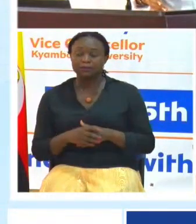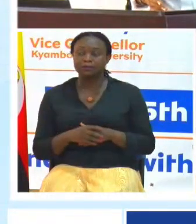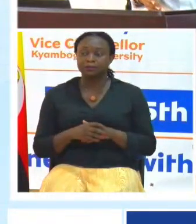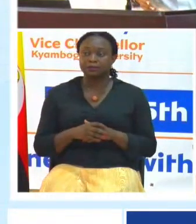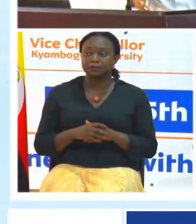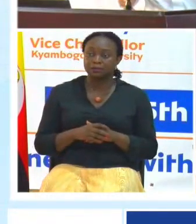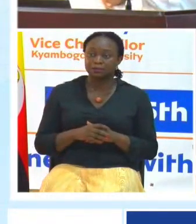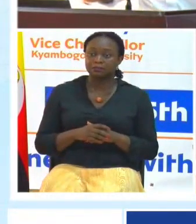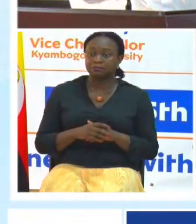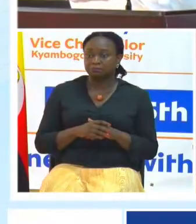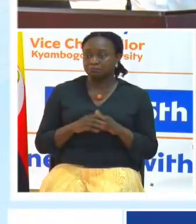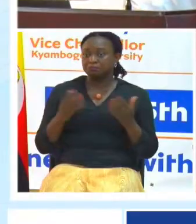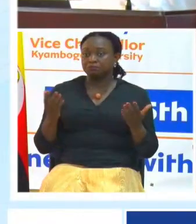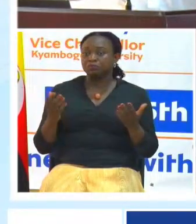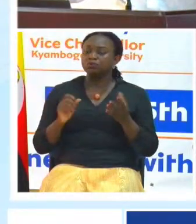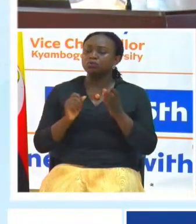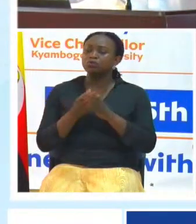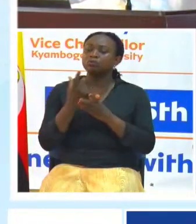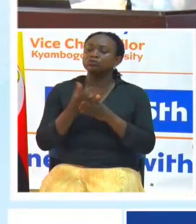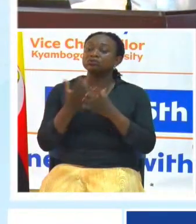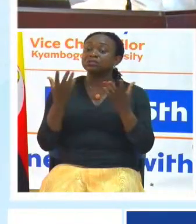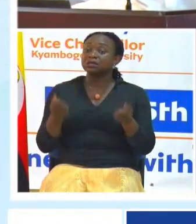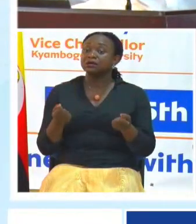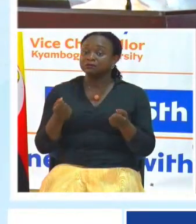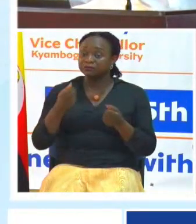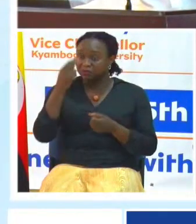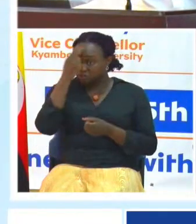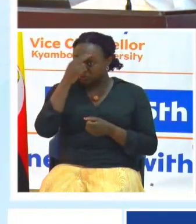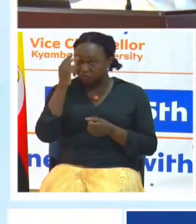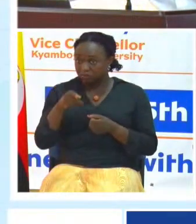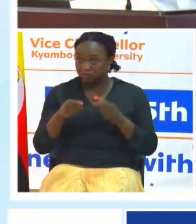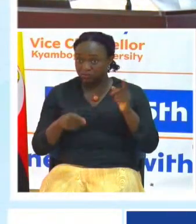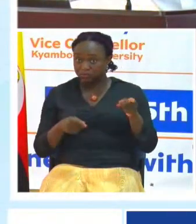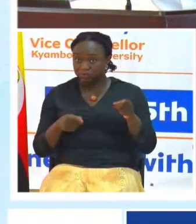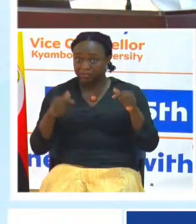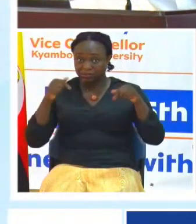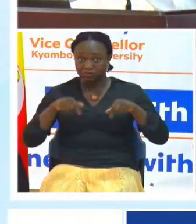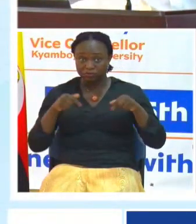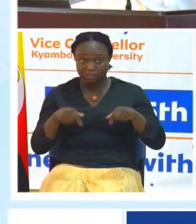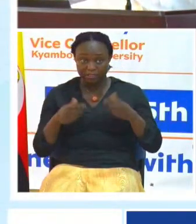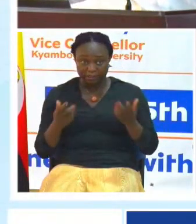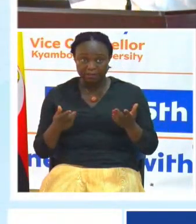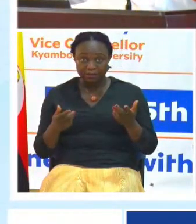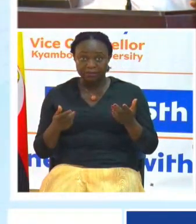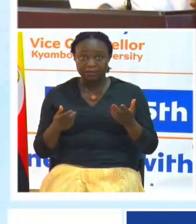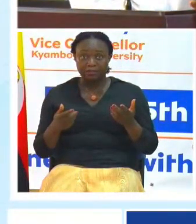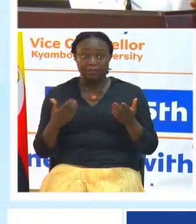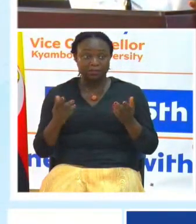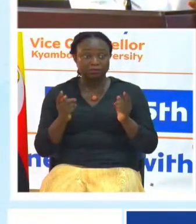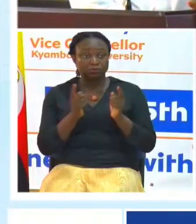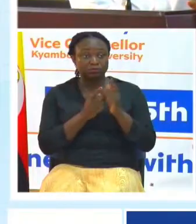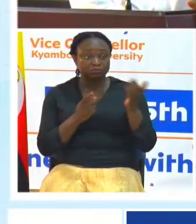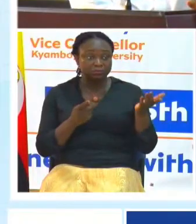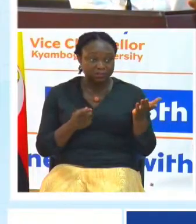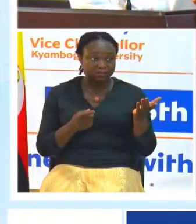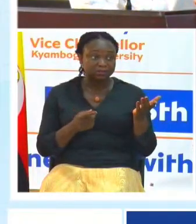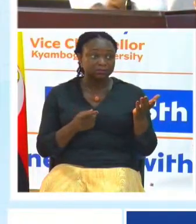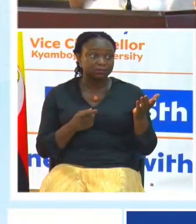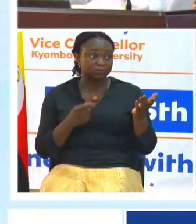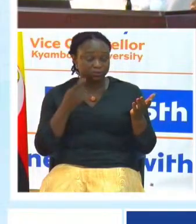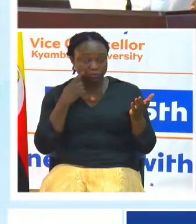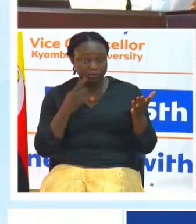you have a very, very good opportunity. The students that you're going to be seeing there, Arthur is going to be joining us, or he has already joined